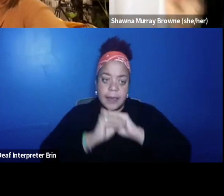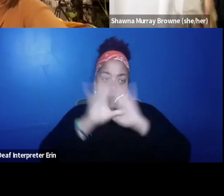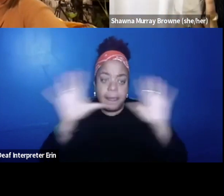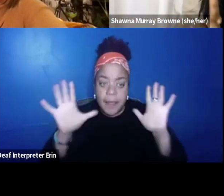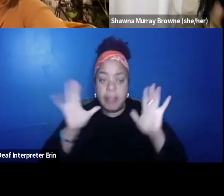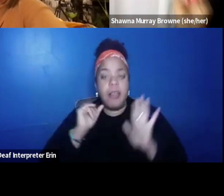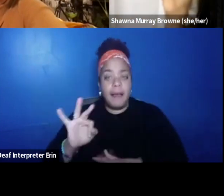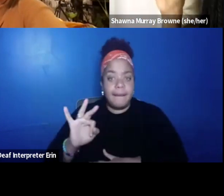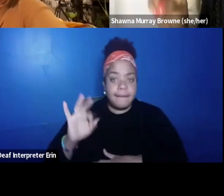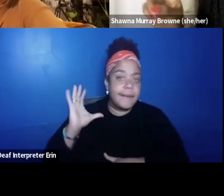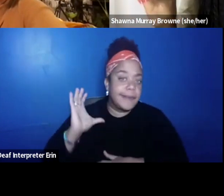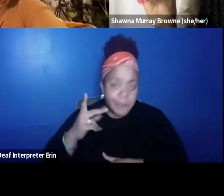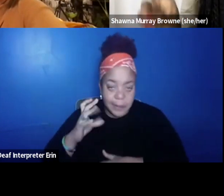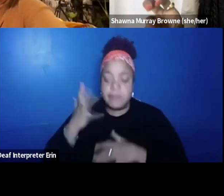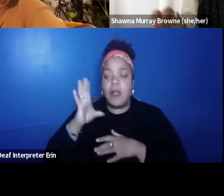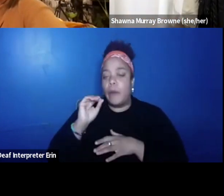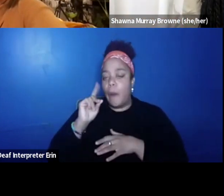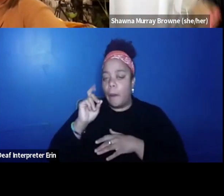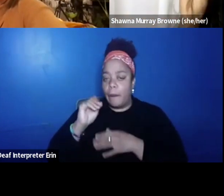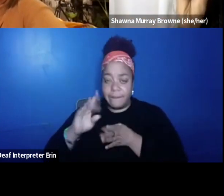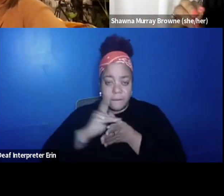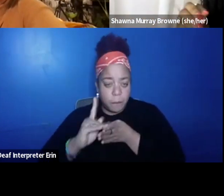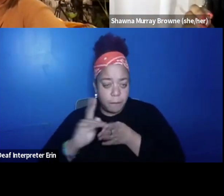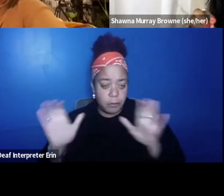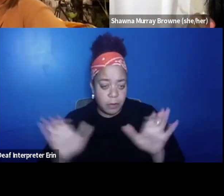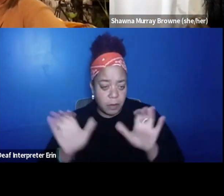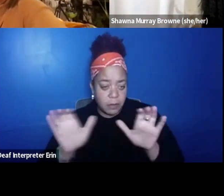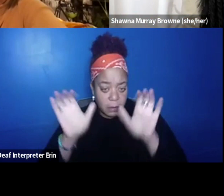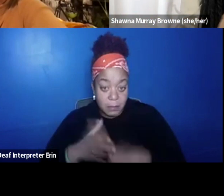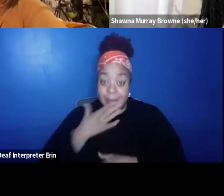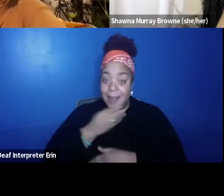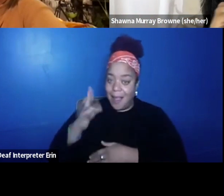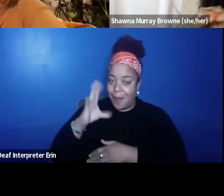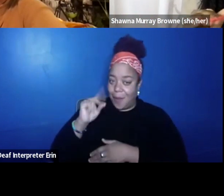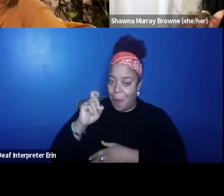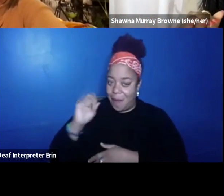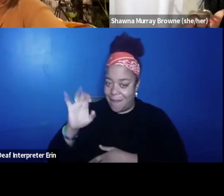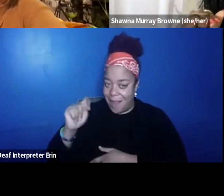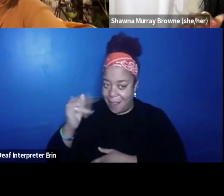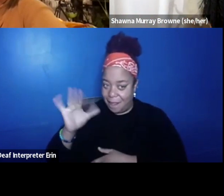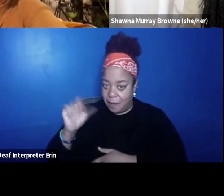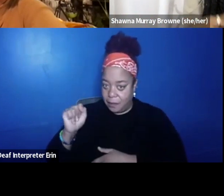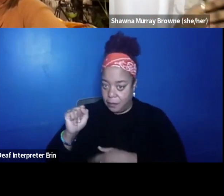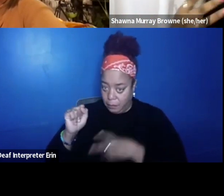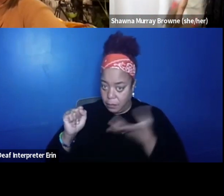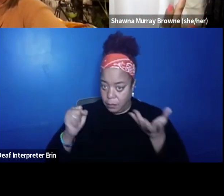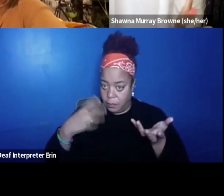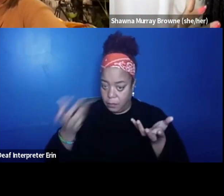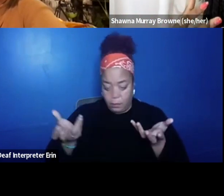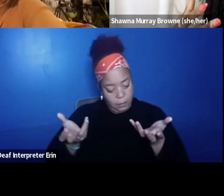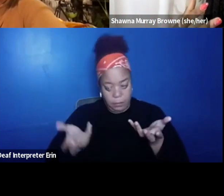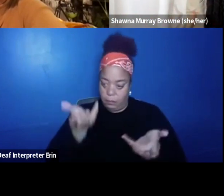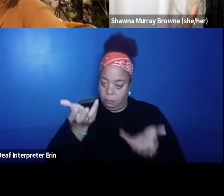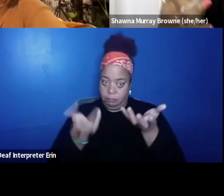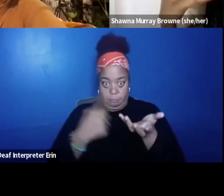work and the code of ethics. Why is this important? Those two things are not the same. The code